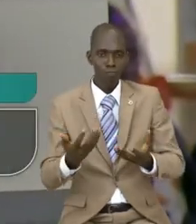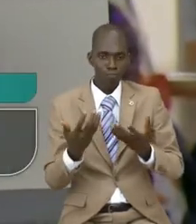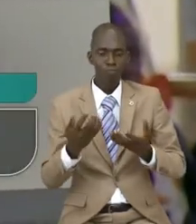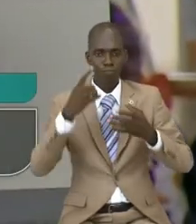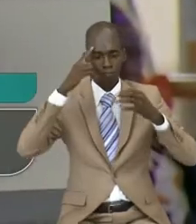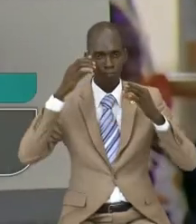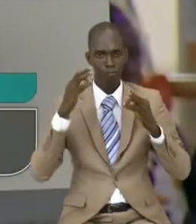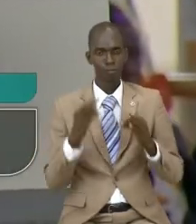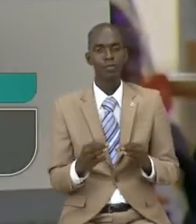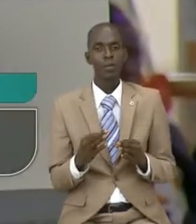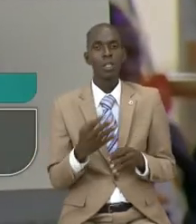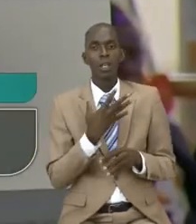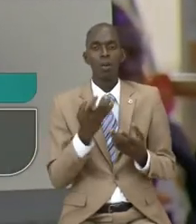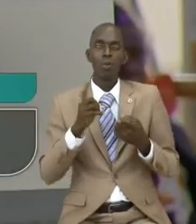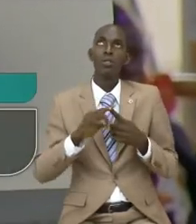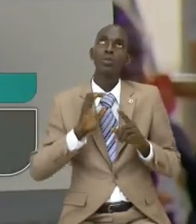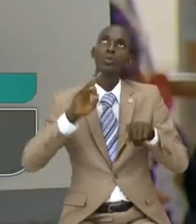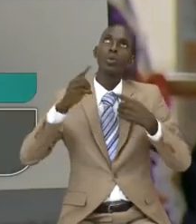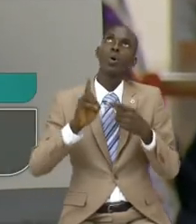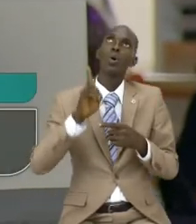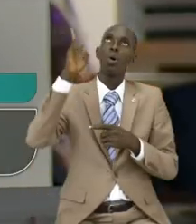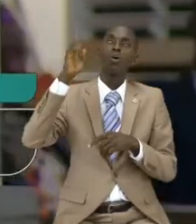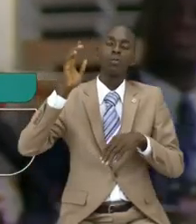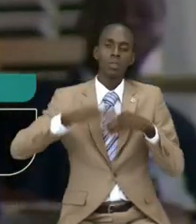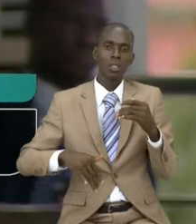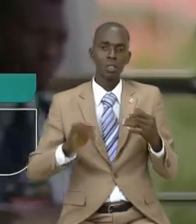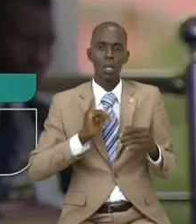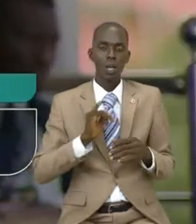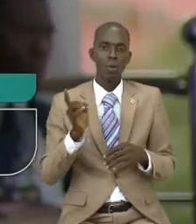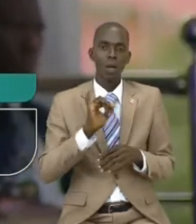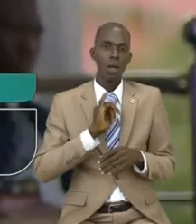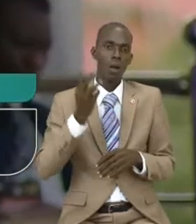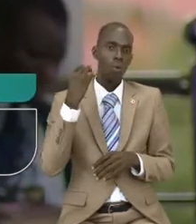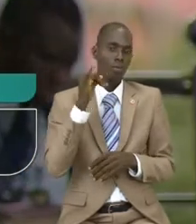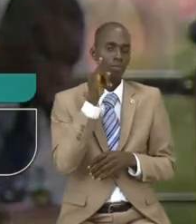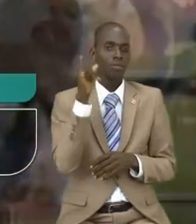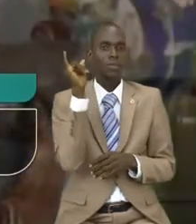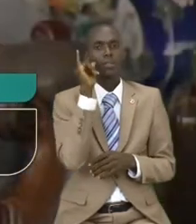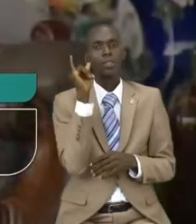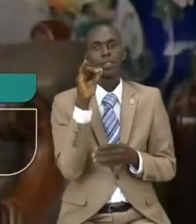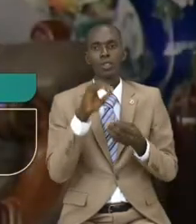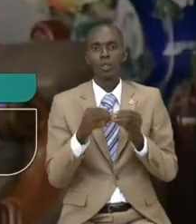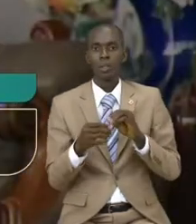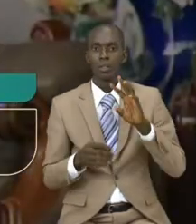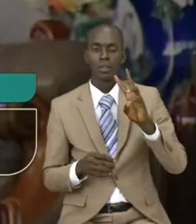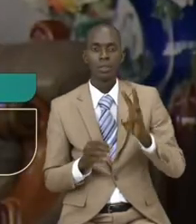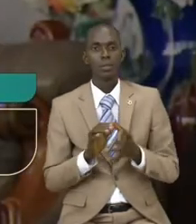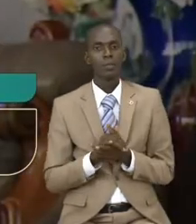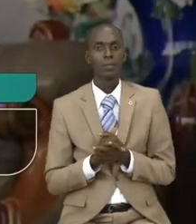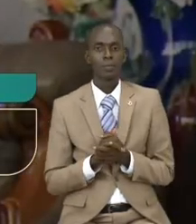climb higher today than where I was yesterday. Number six,